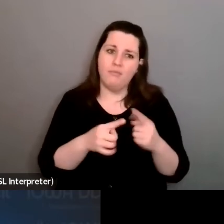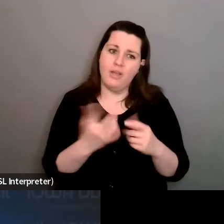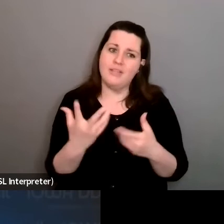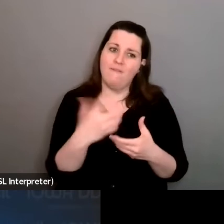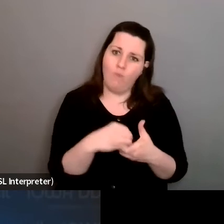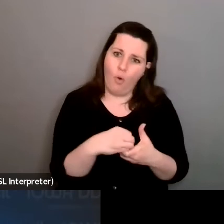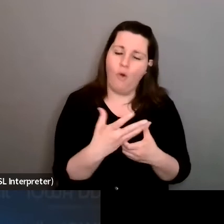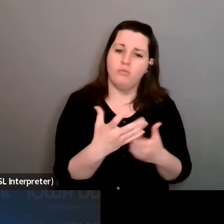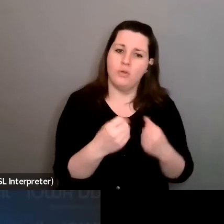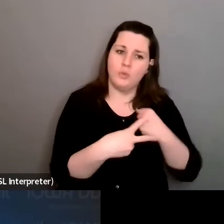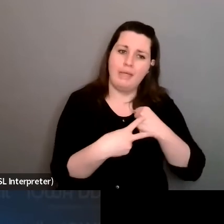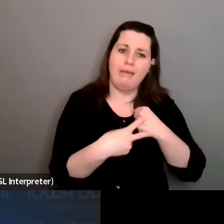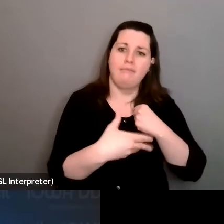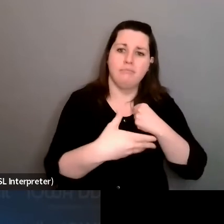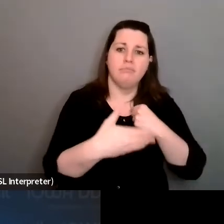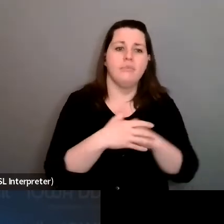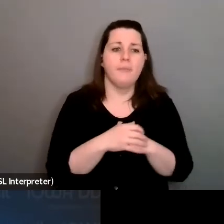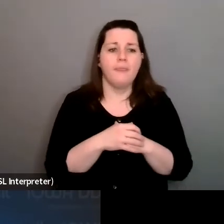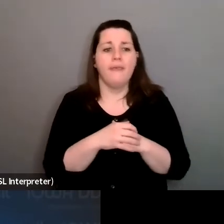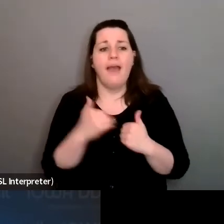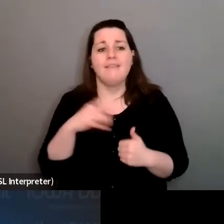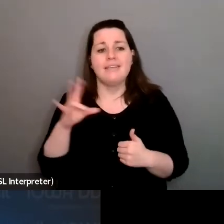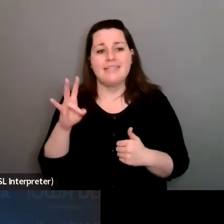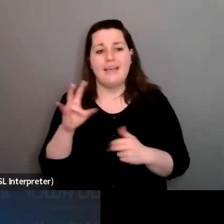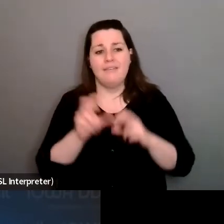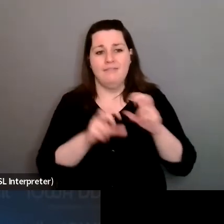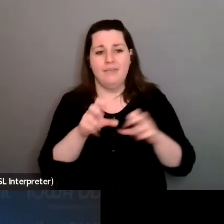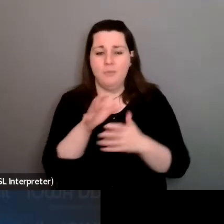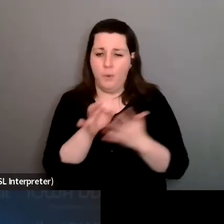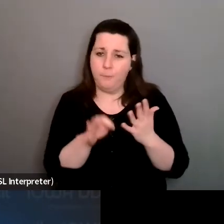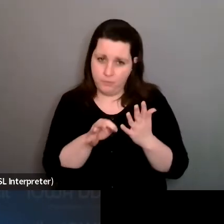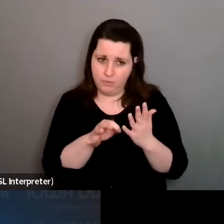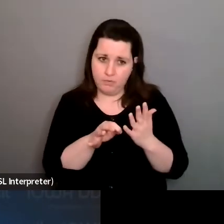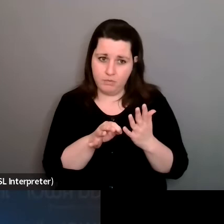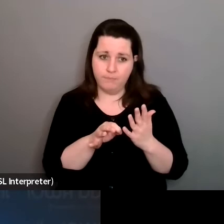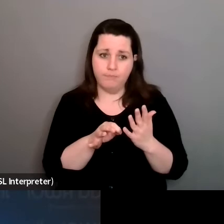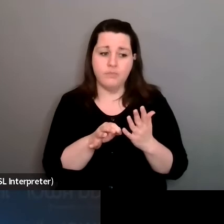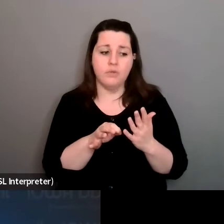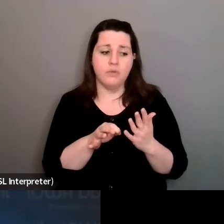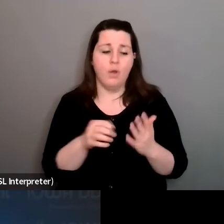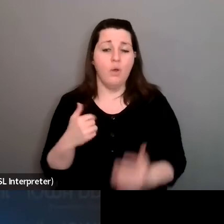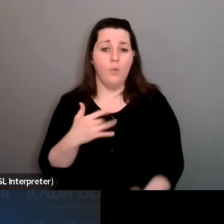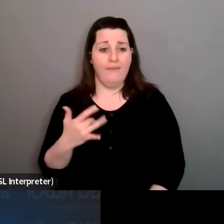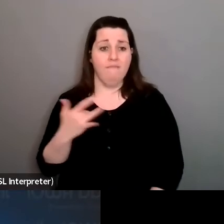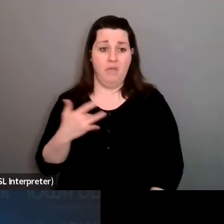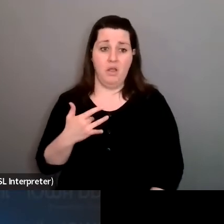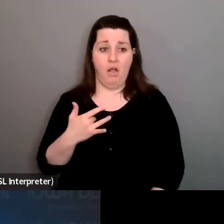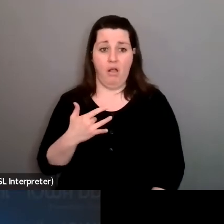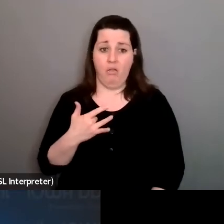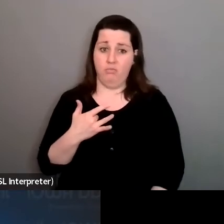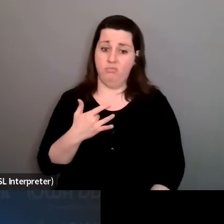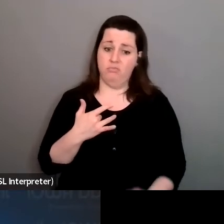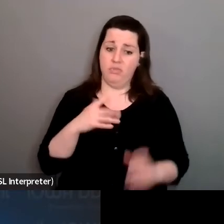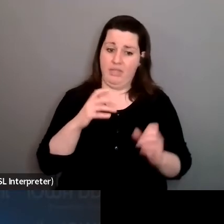towards financial goals. We have the 7 investment options. So we feel like it's designed to meet both long-term